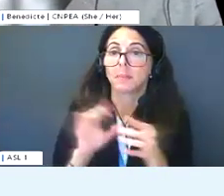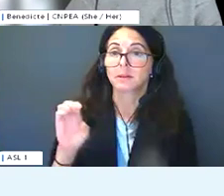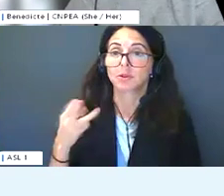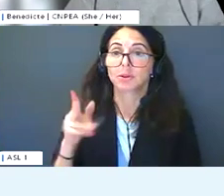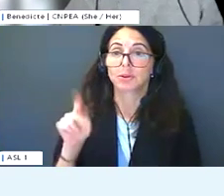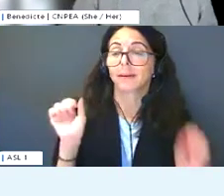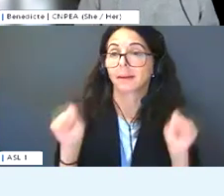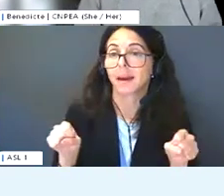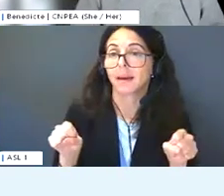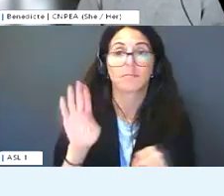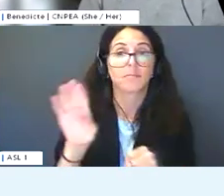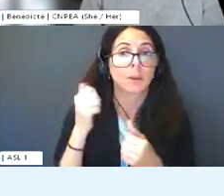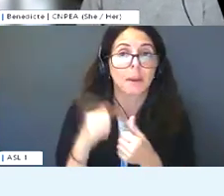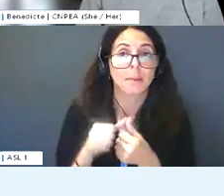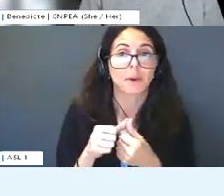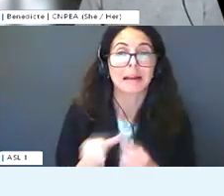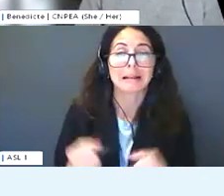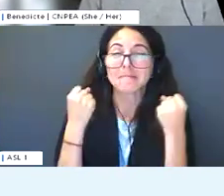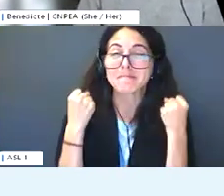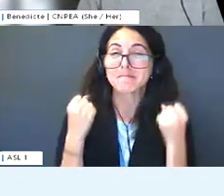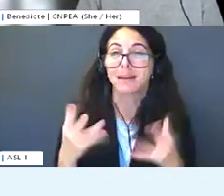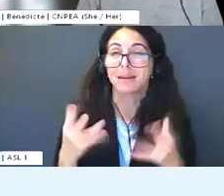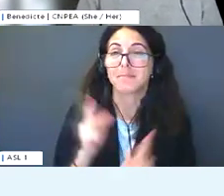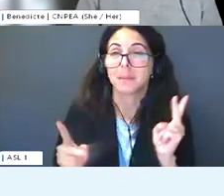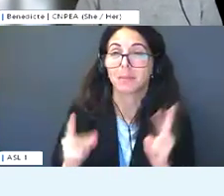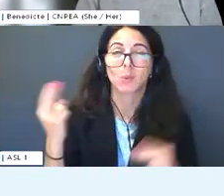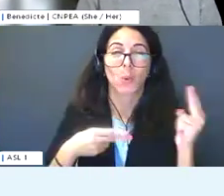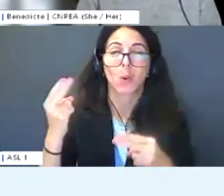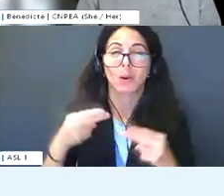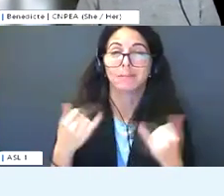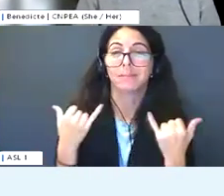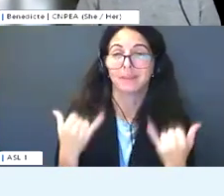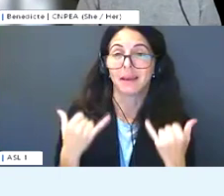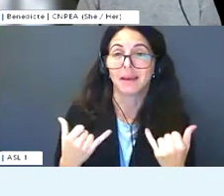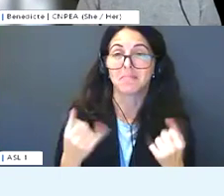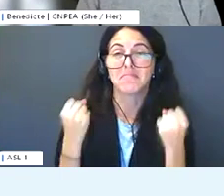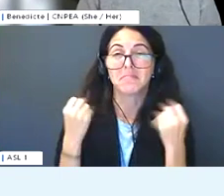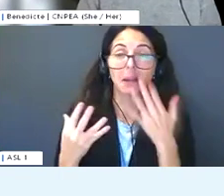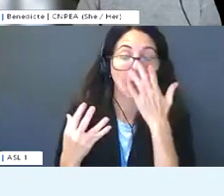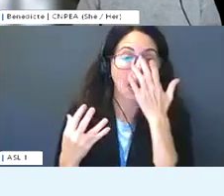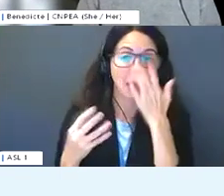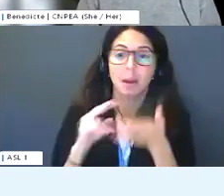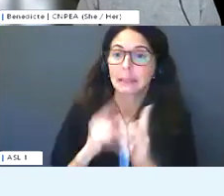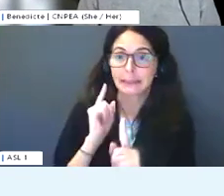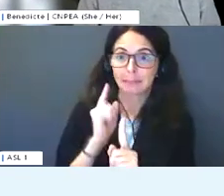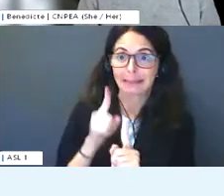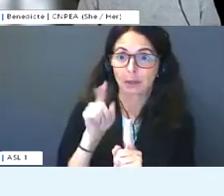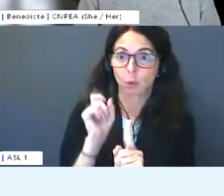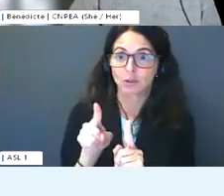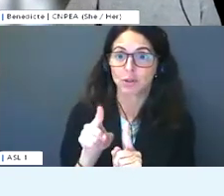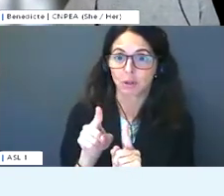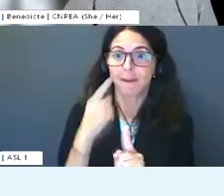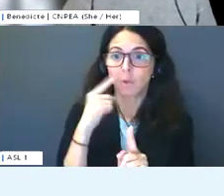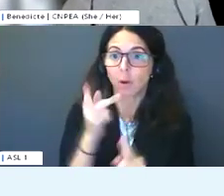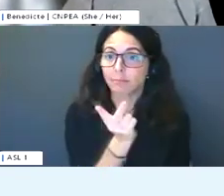reminder, we do have a lot of people on our presentation session today. So if you have a specific question that you want to ask the